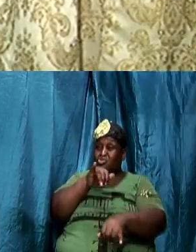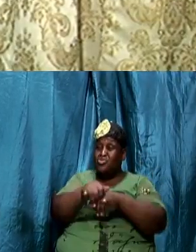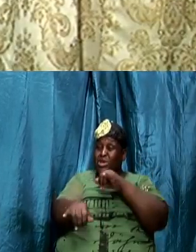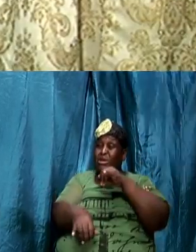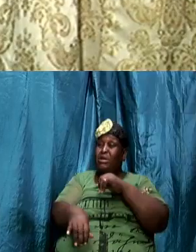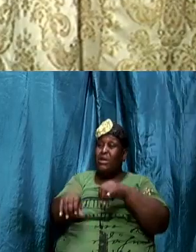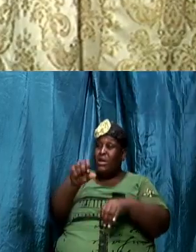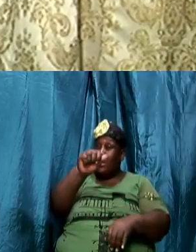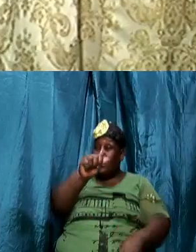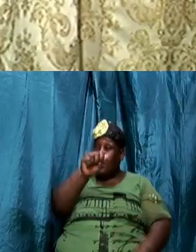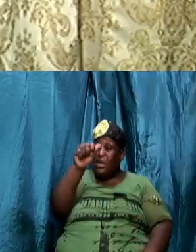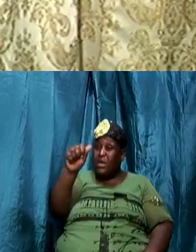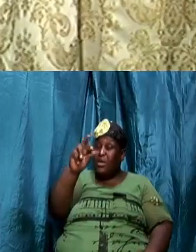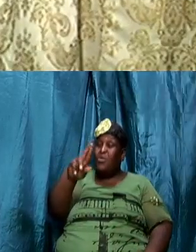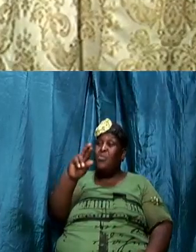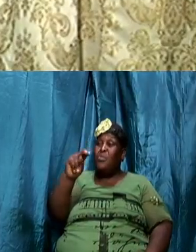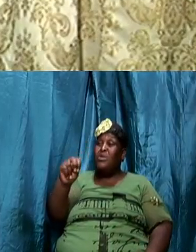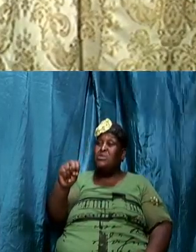wrong with it.